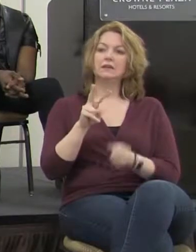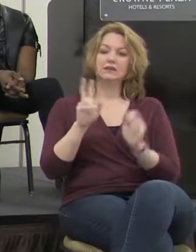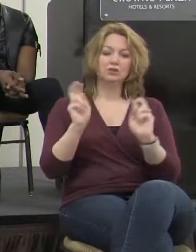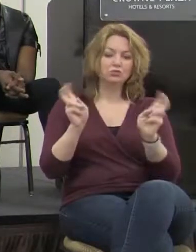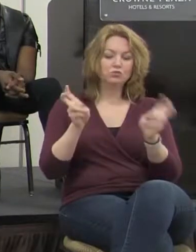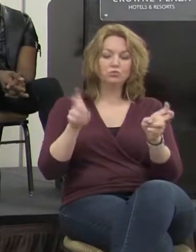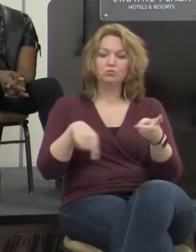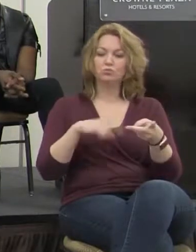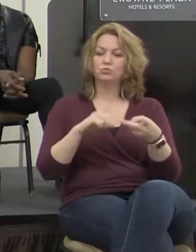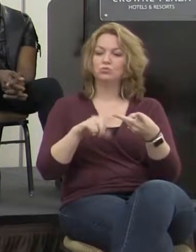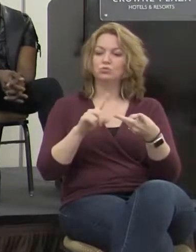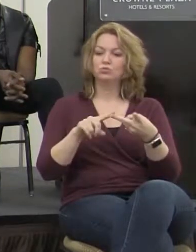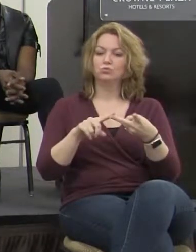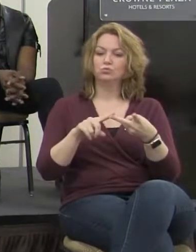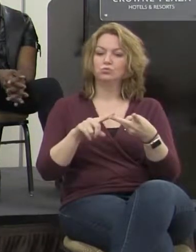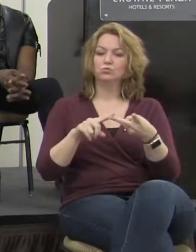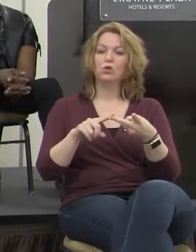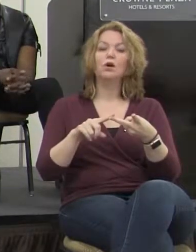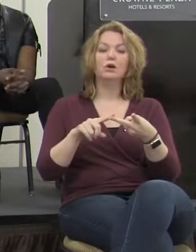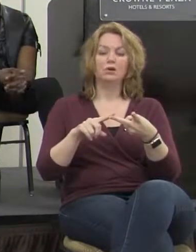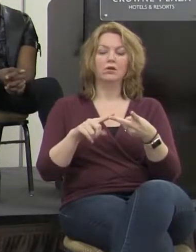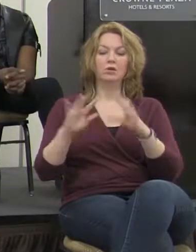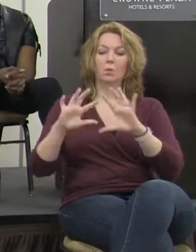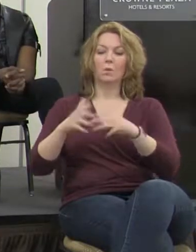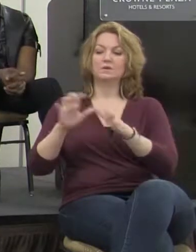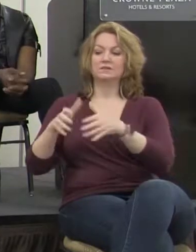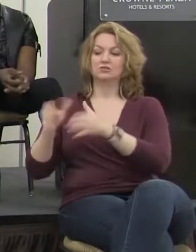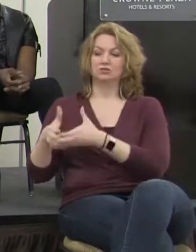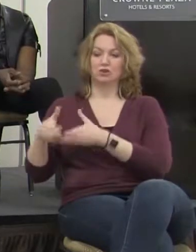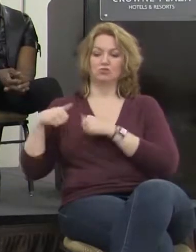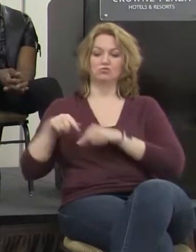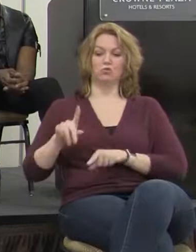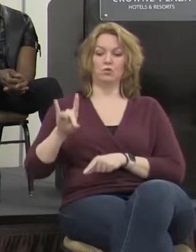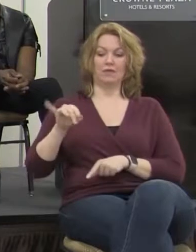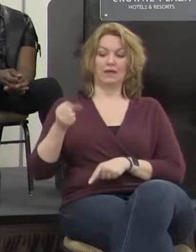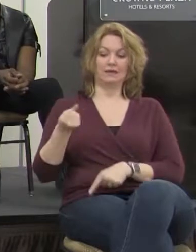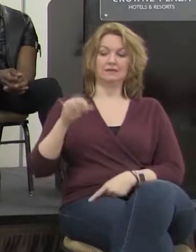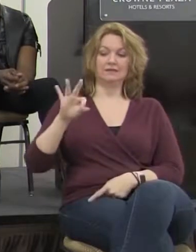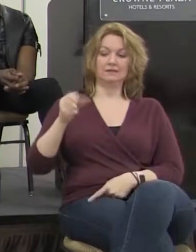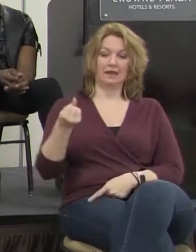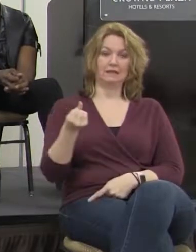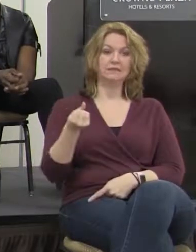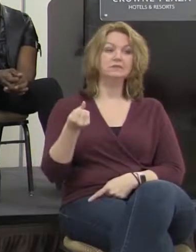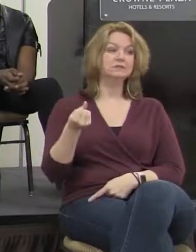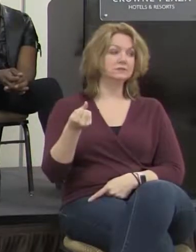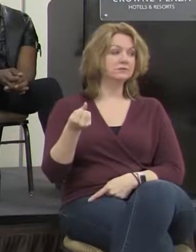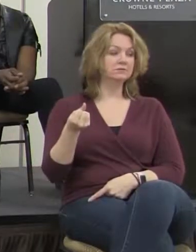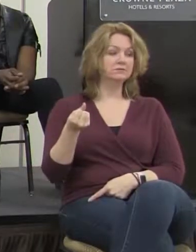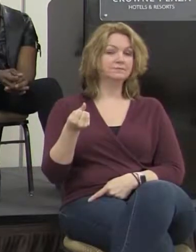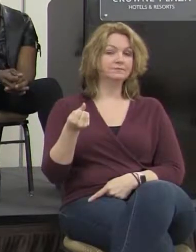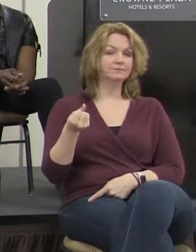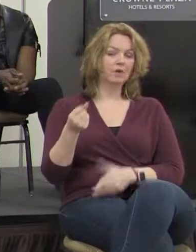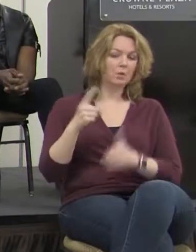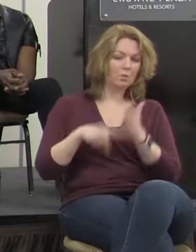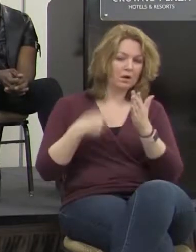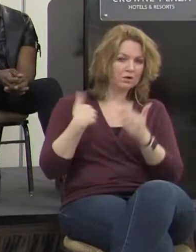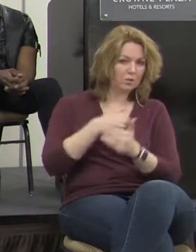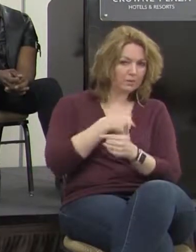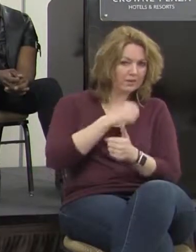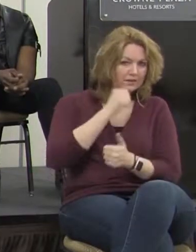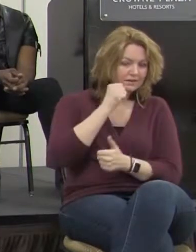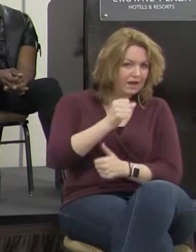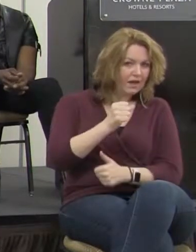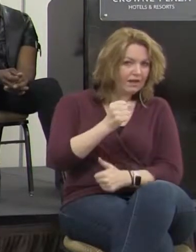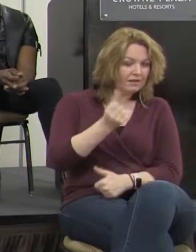issues and organizations through the 80s, through the 90s as such. What we did not